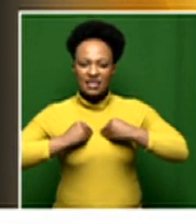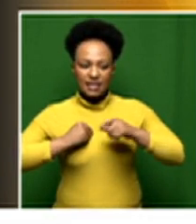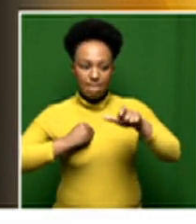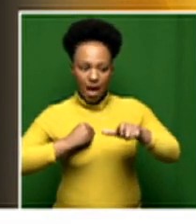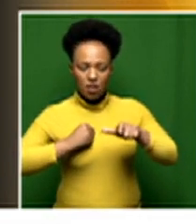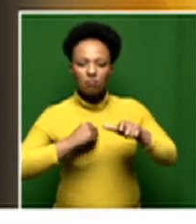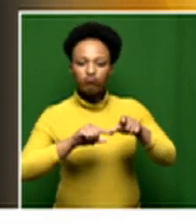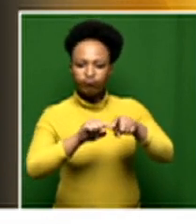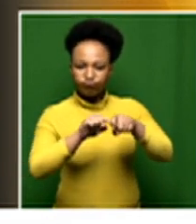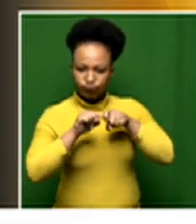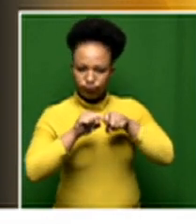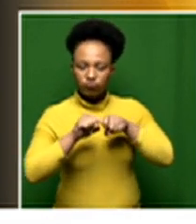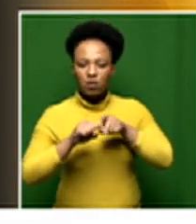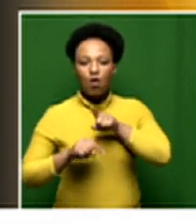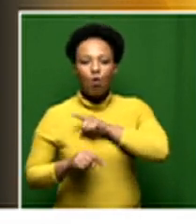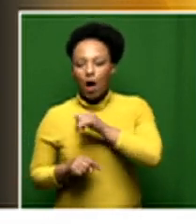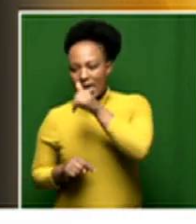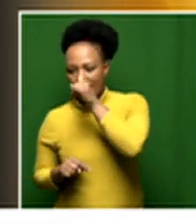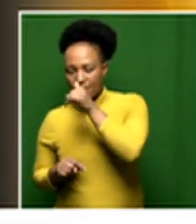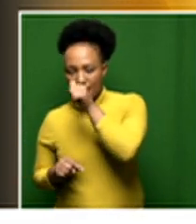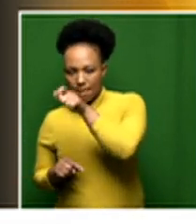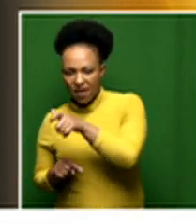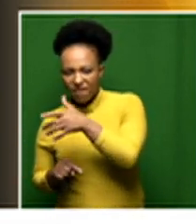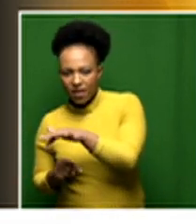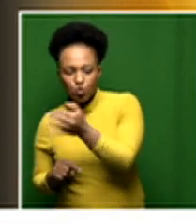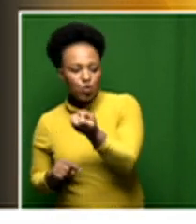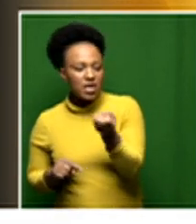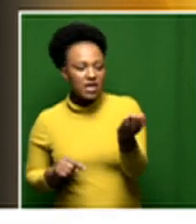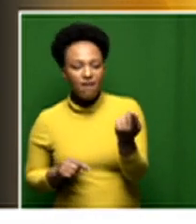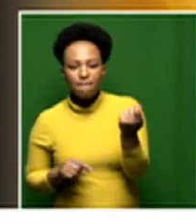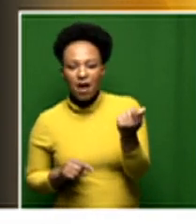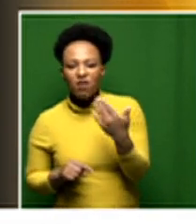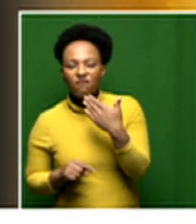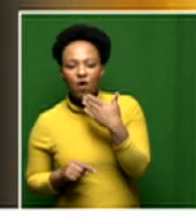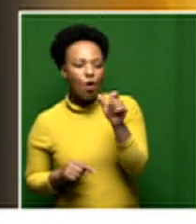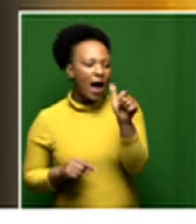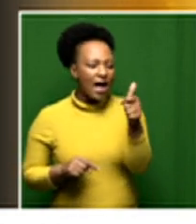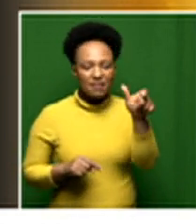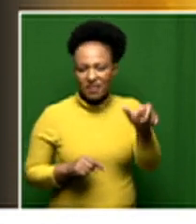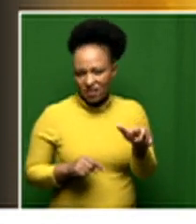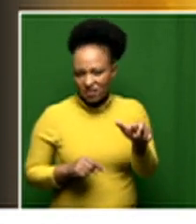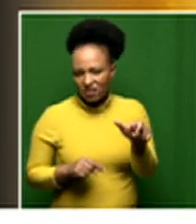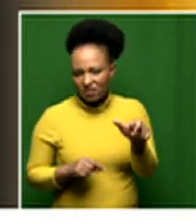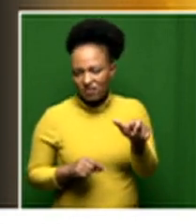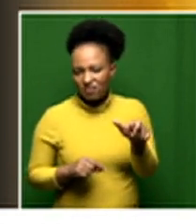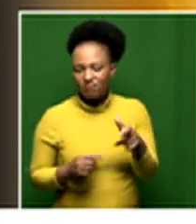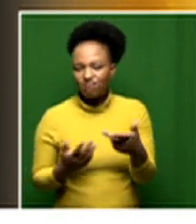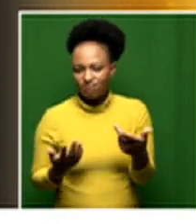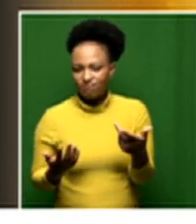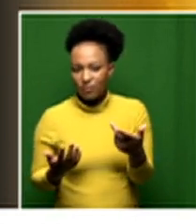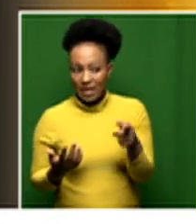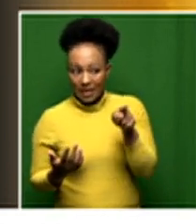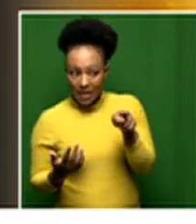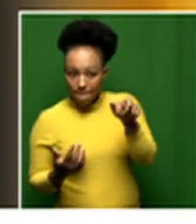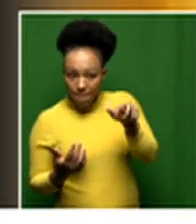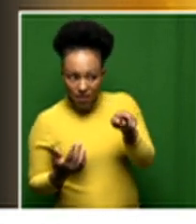if the criminal has given the money away to one of his co-conspirators, that money